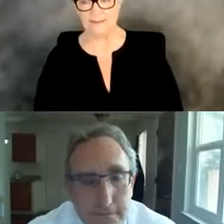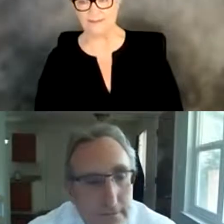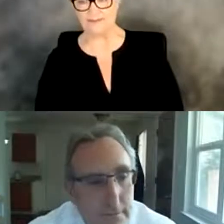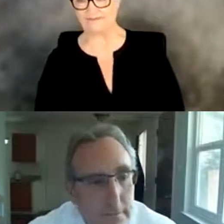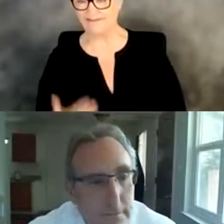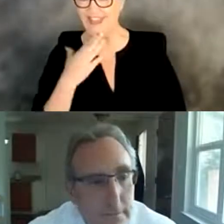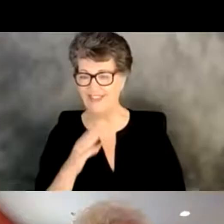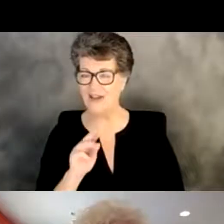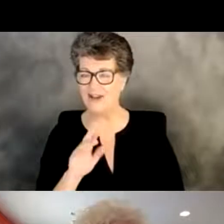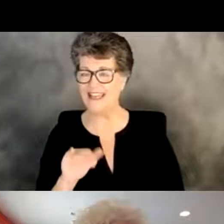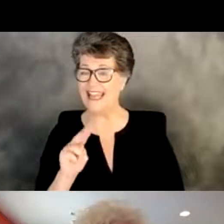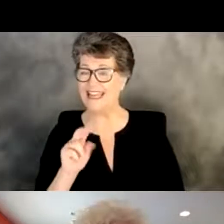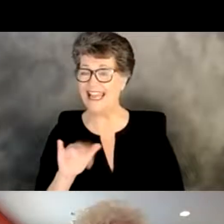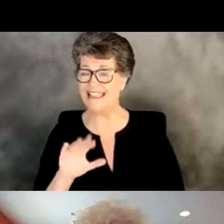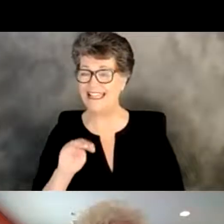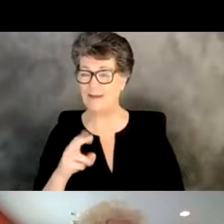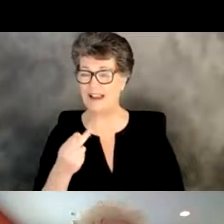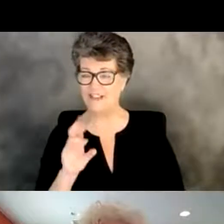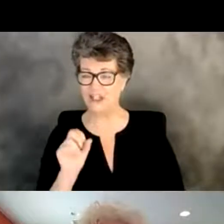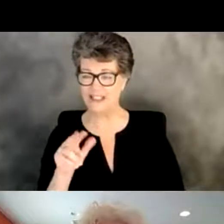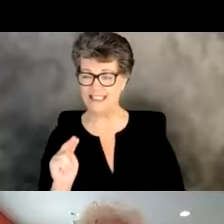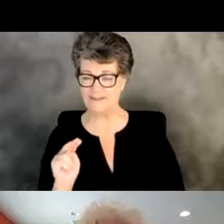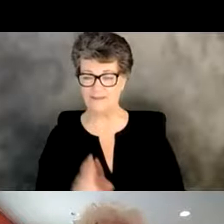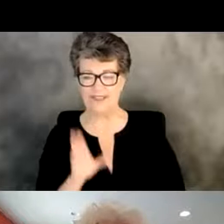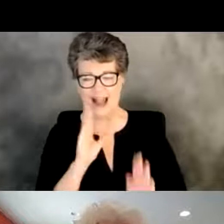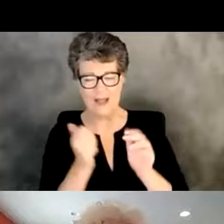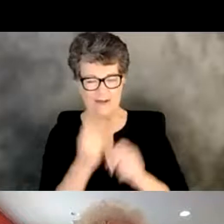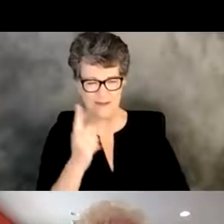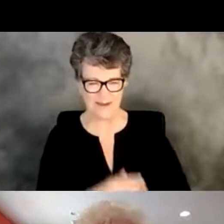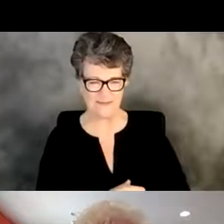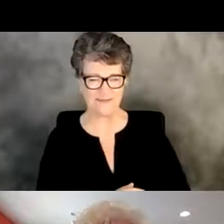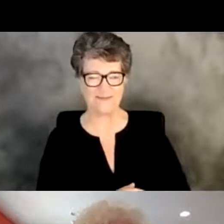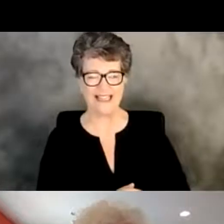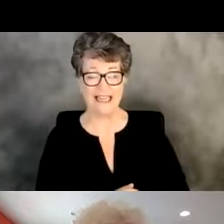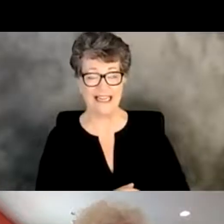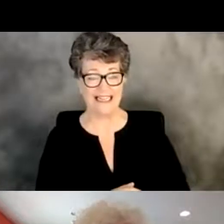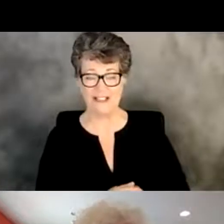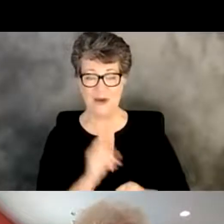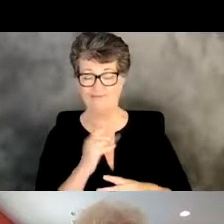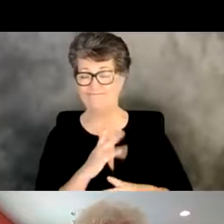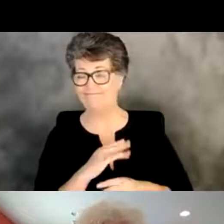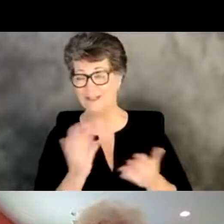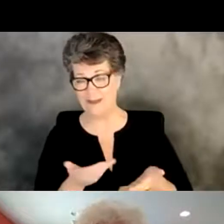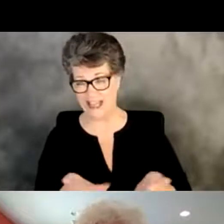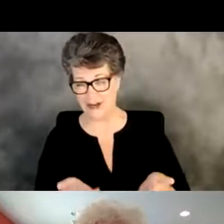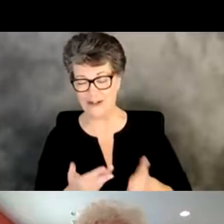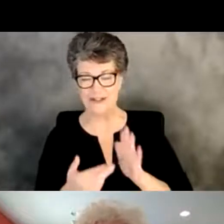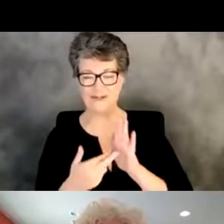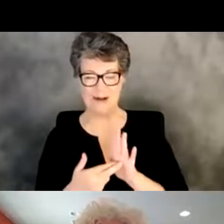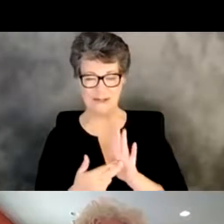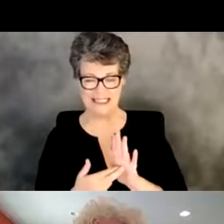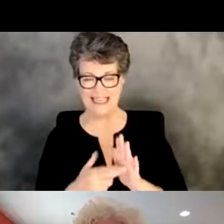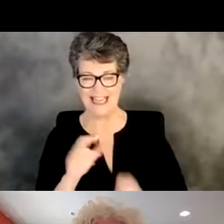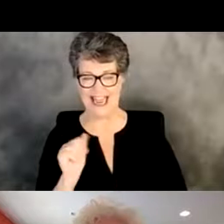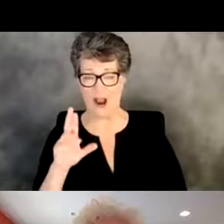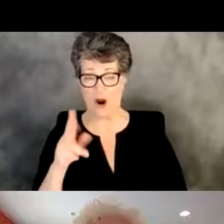Thank you, Andy. Nancy McPherson. Hi, everyone. I'm so delighted to be here to represent